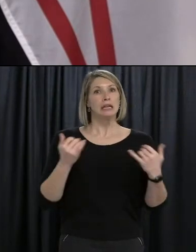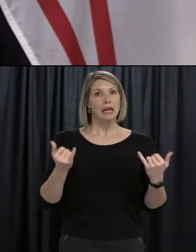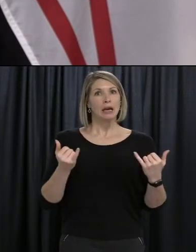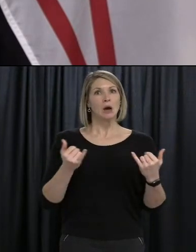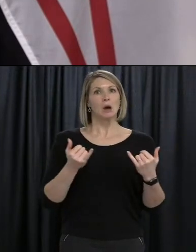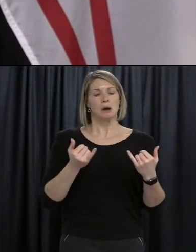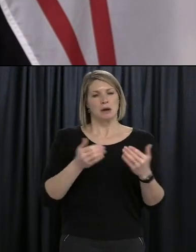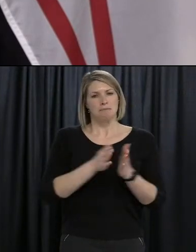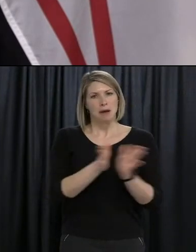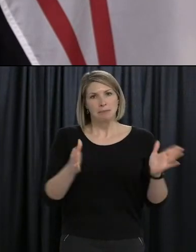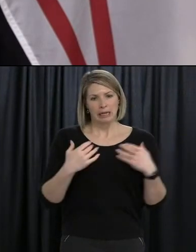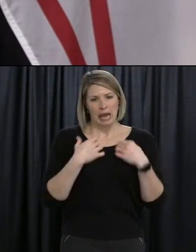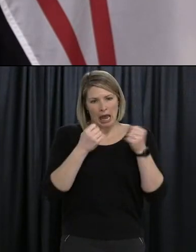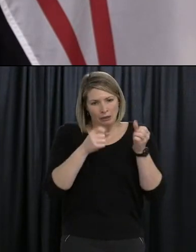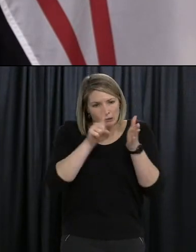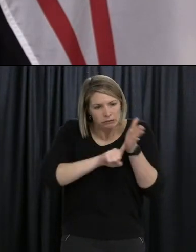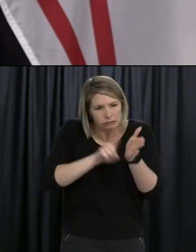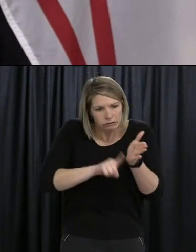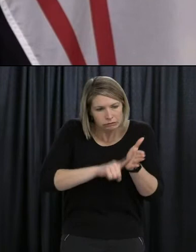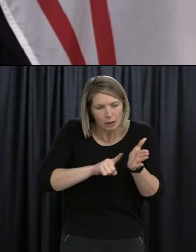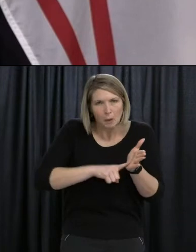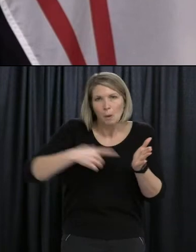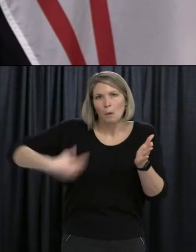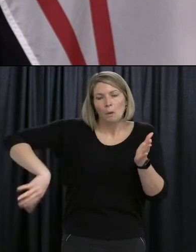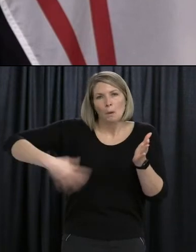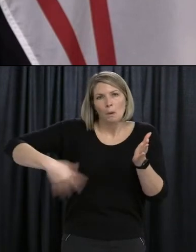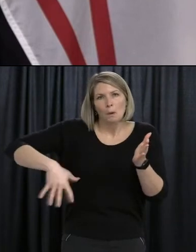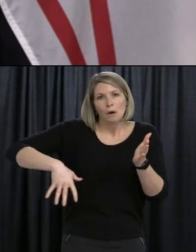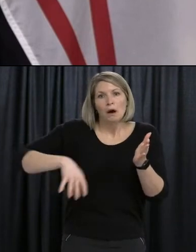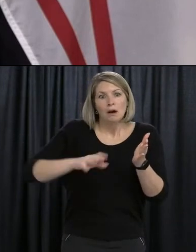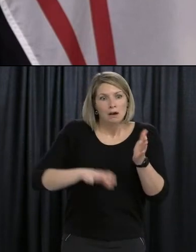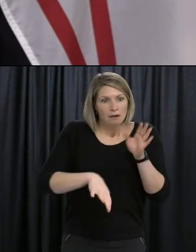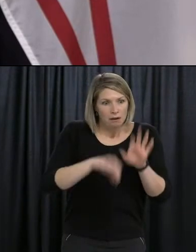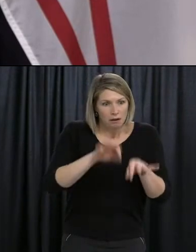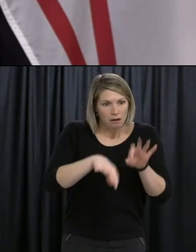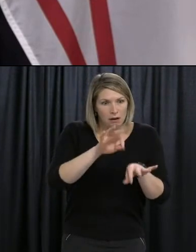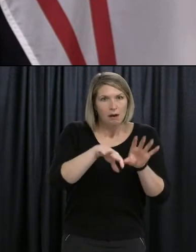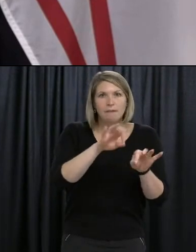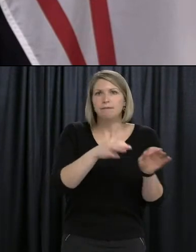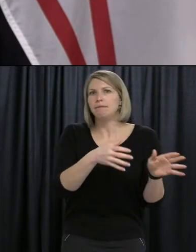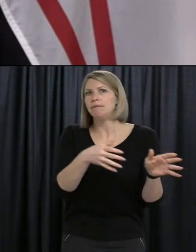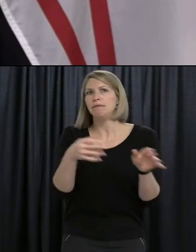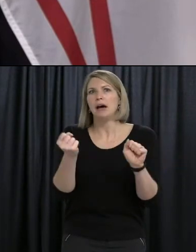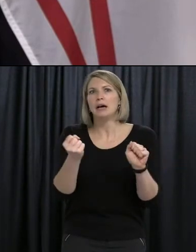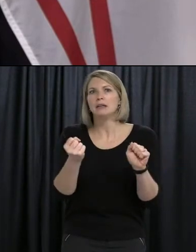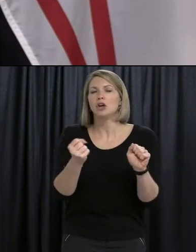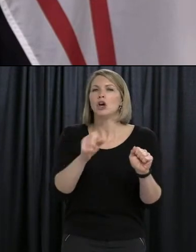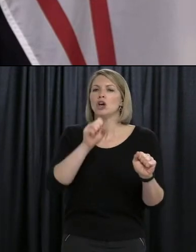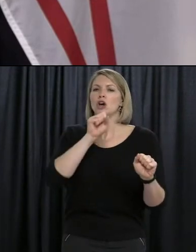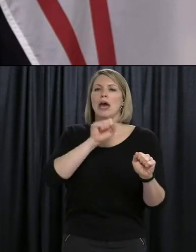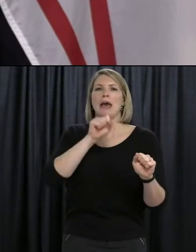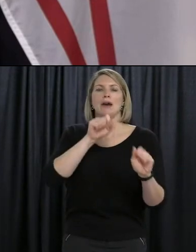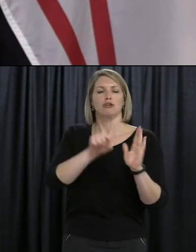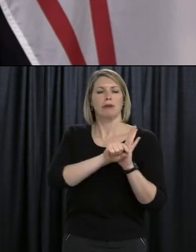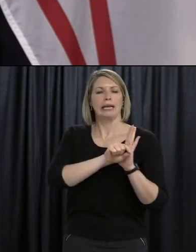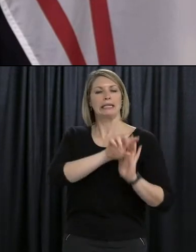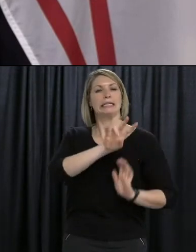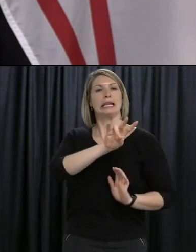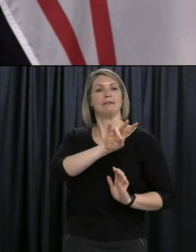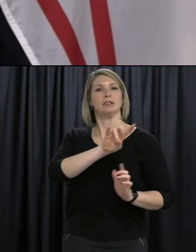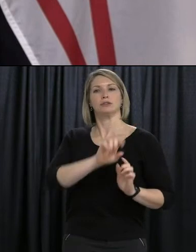health investigation in the metro area and ongoing detection of new cases among students in grades 7 to 12